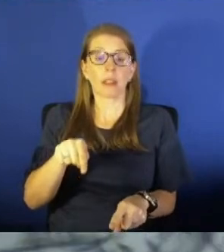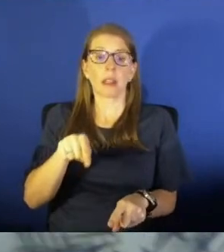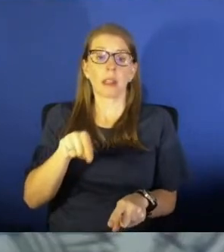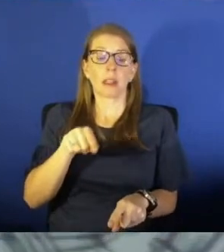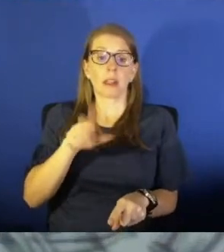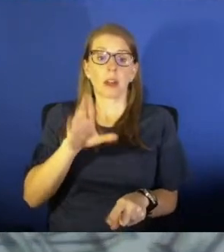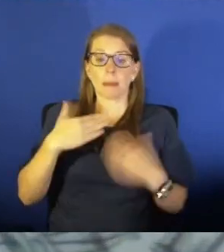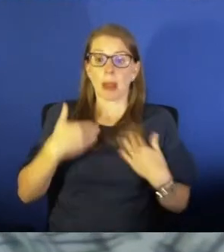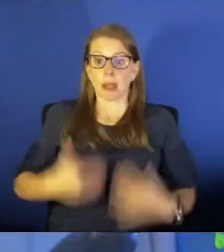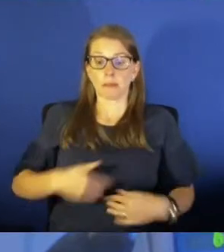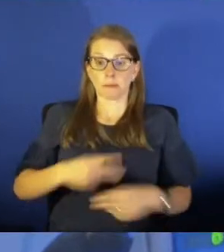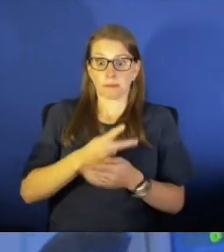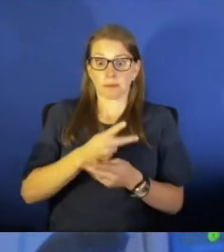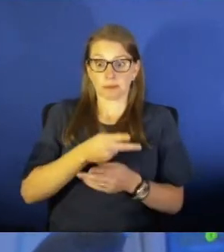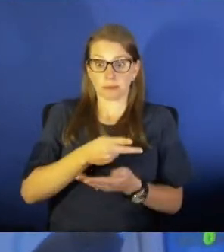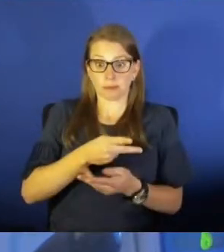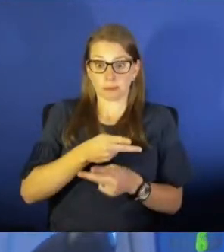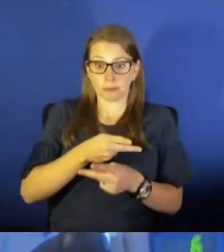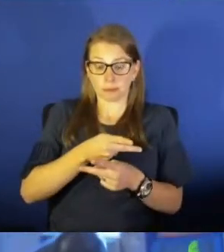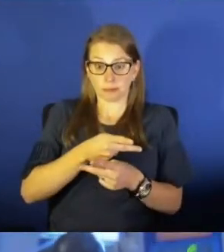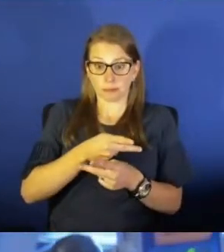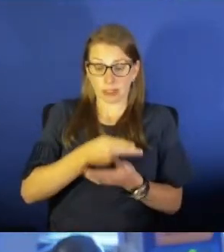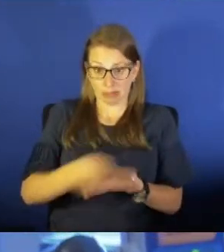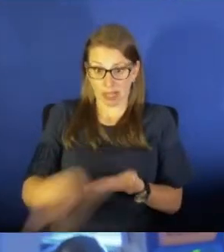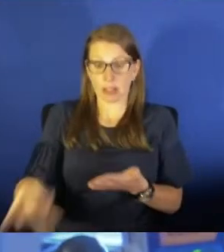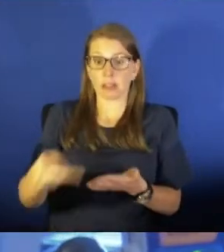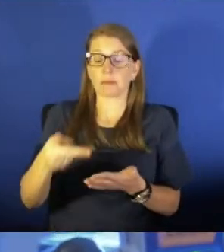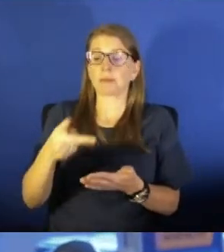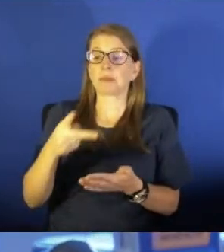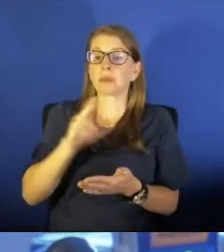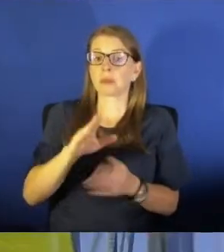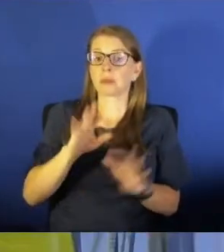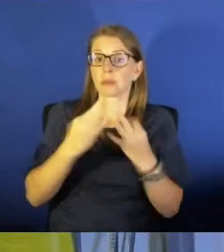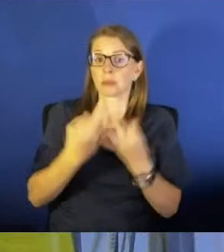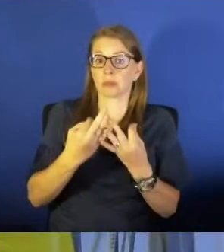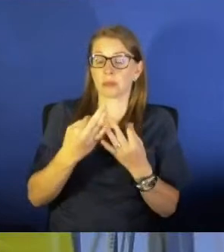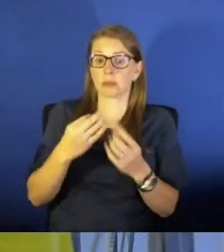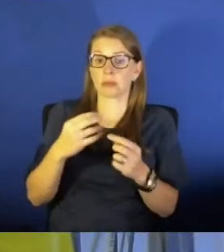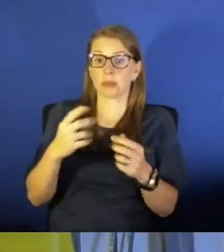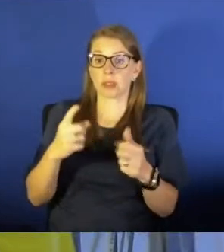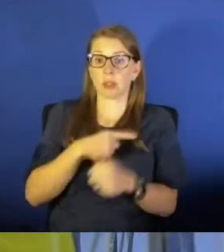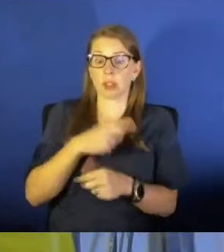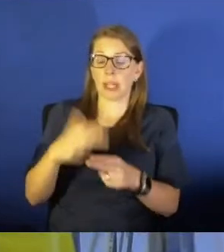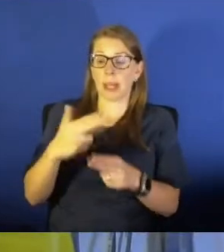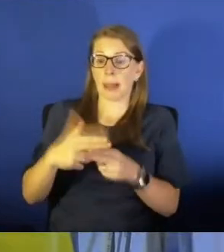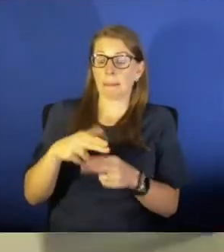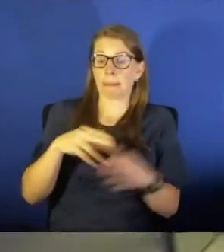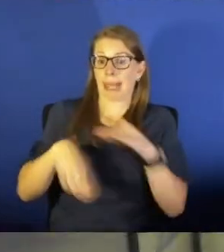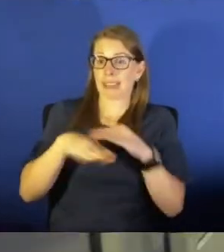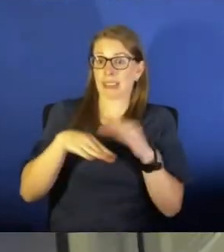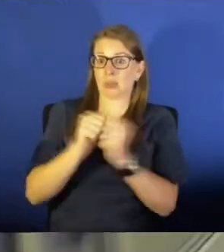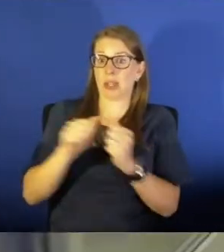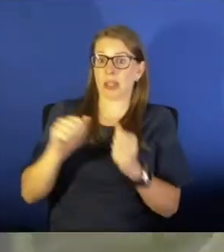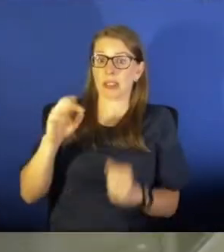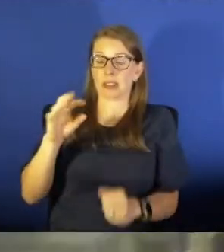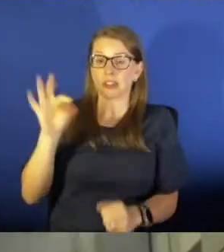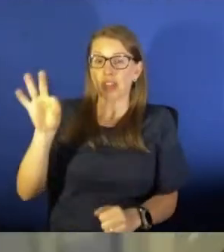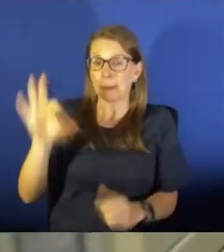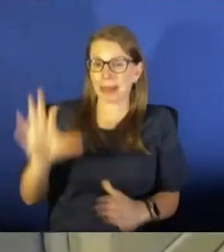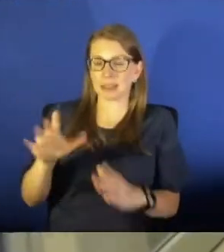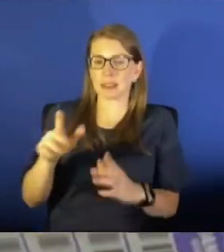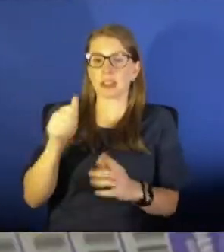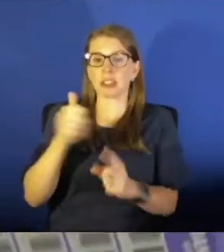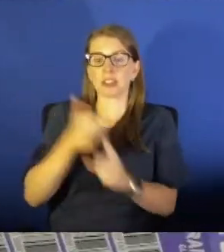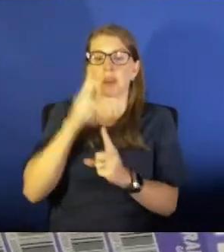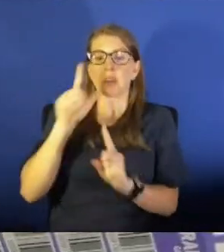the family was on a first-name basis with the hospital chaplain. She was so nice. She was the one that would always come visit her. Well, even when she got